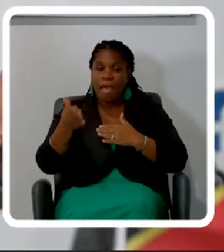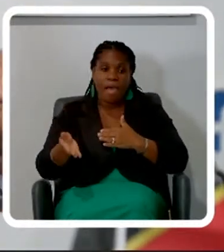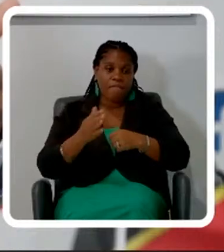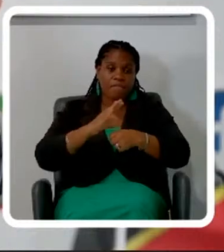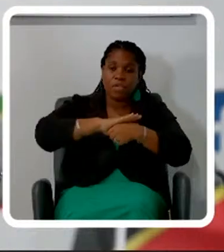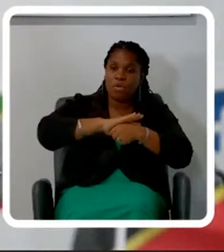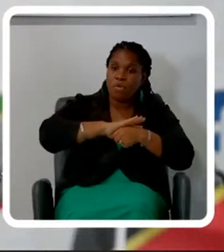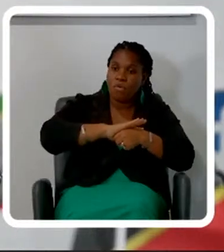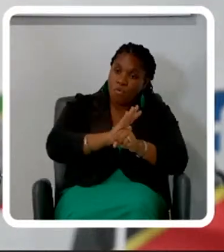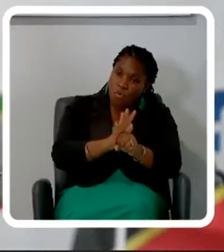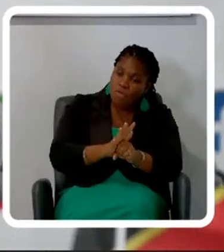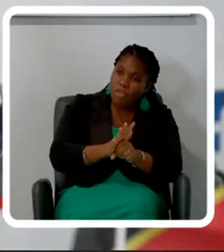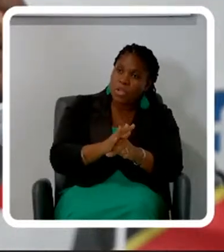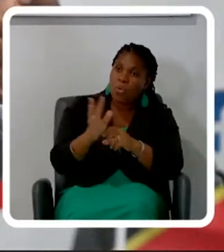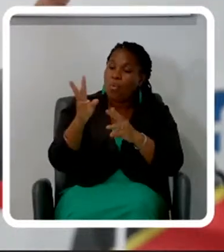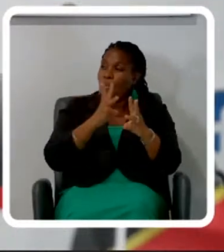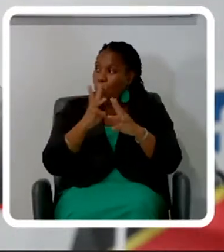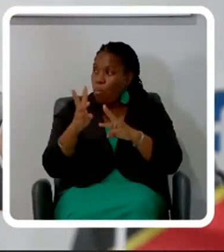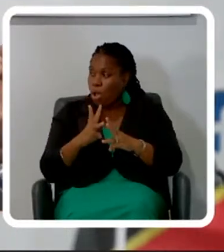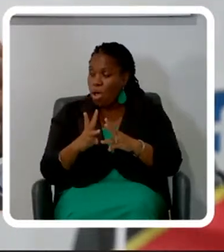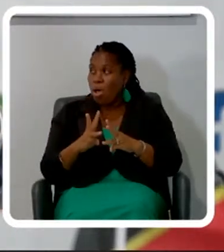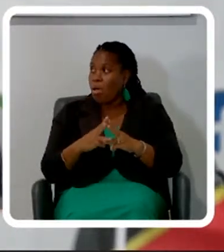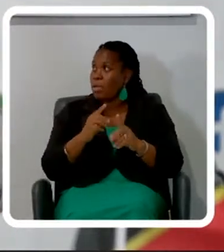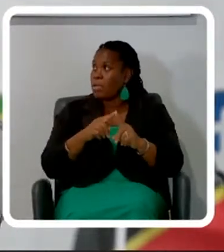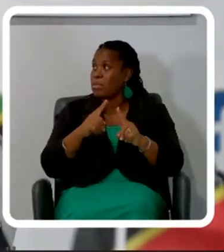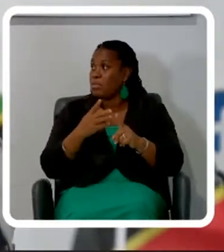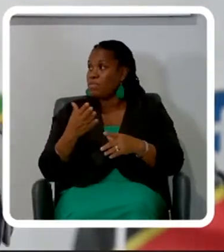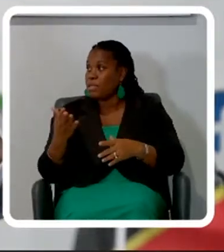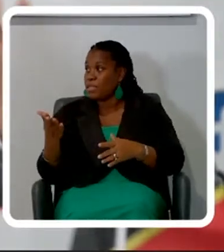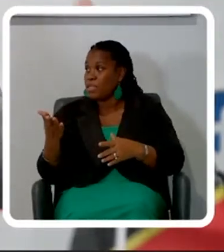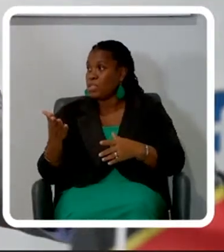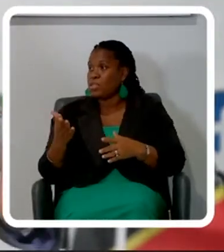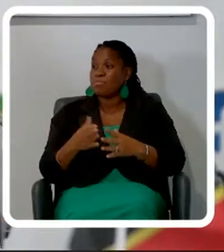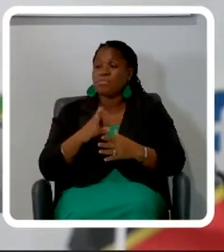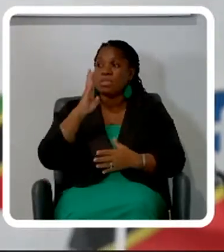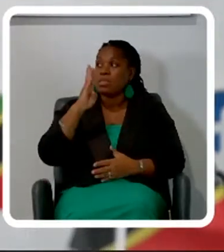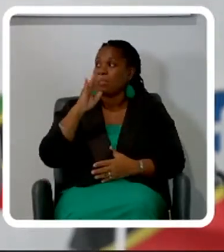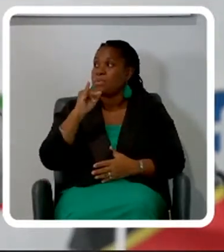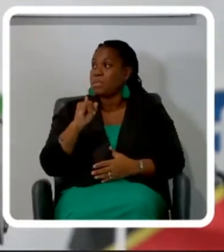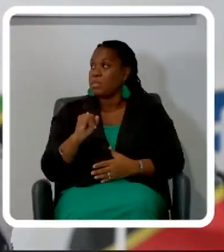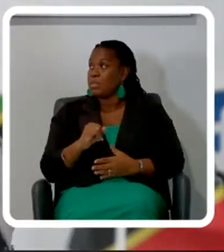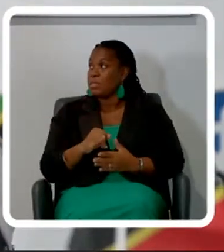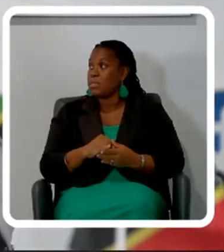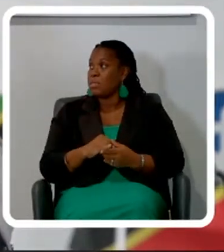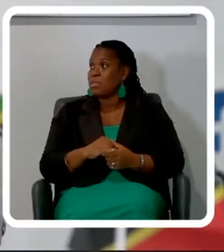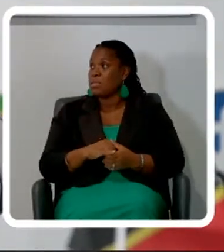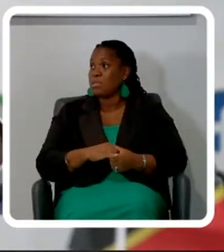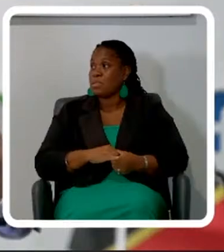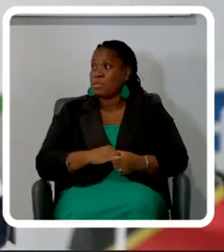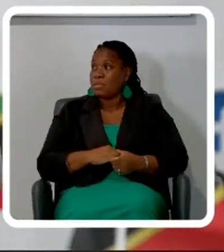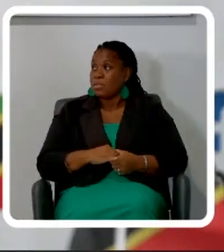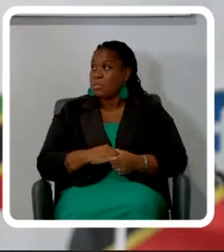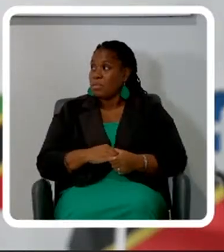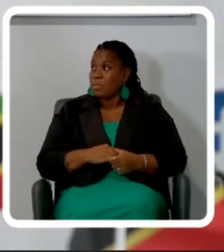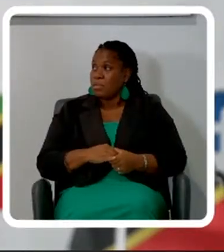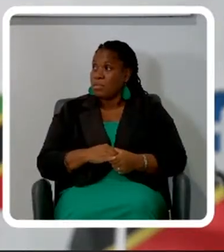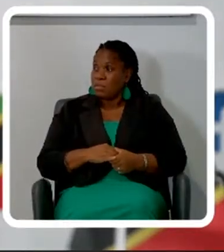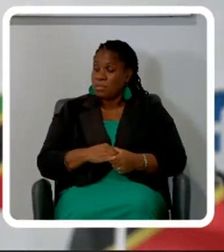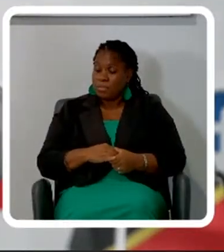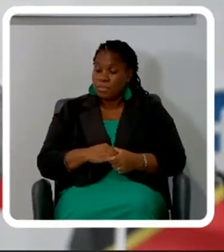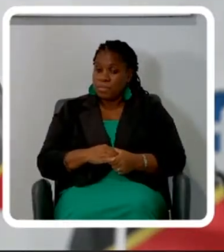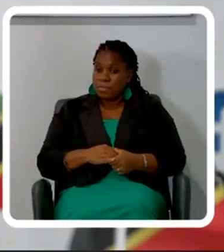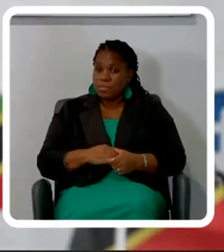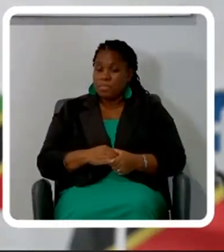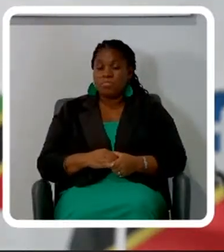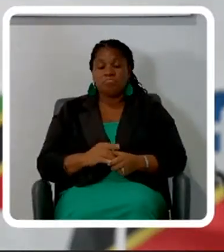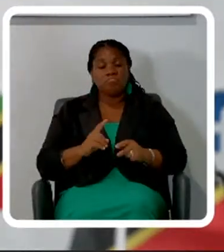prices, logistic issues, CBI, the banks, the social,